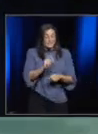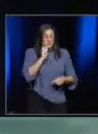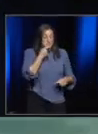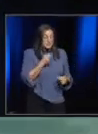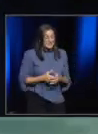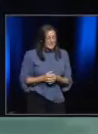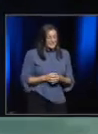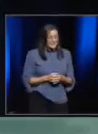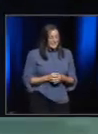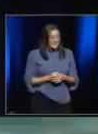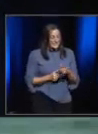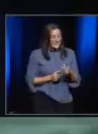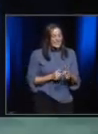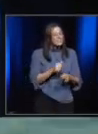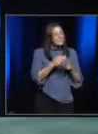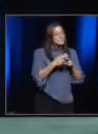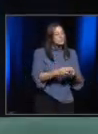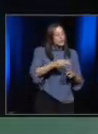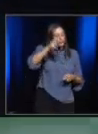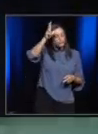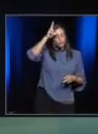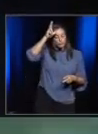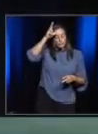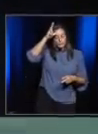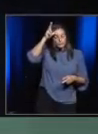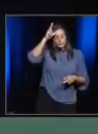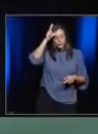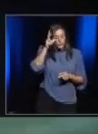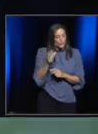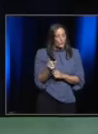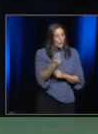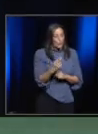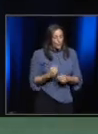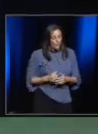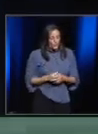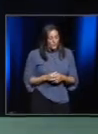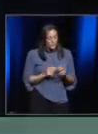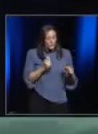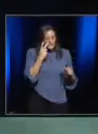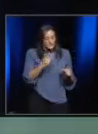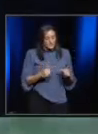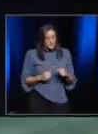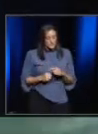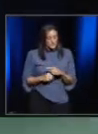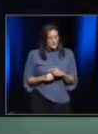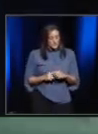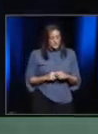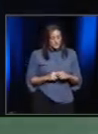This is a rooster strut, and you will see why it gets this name.